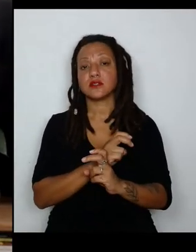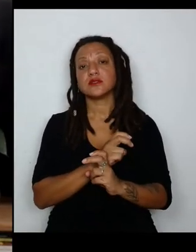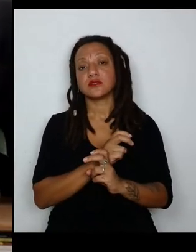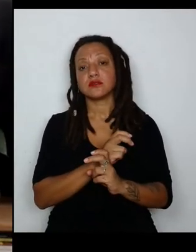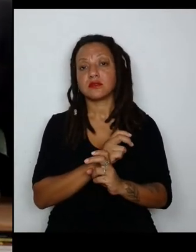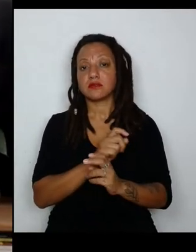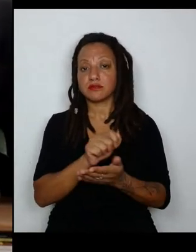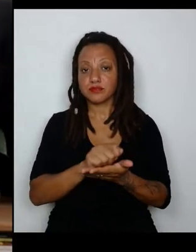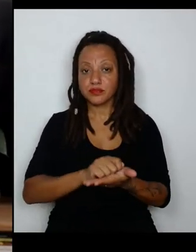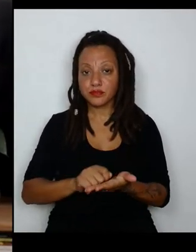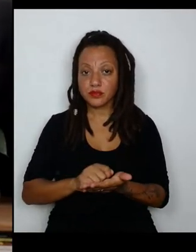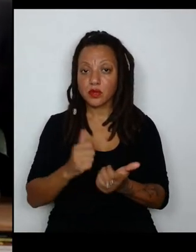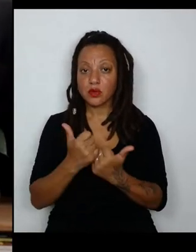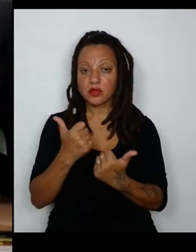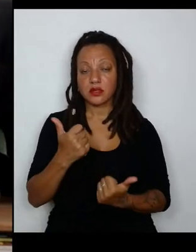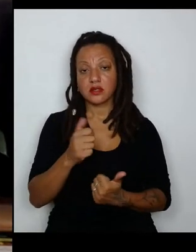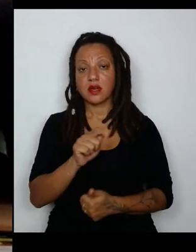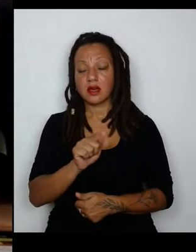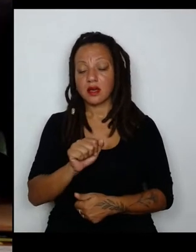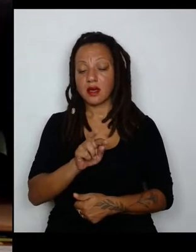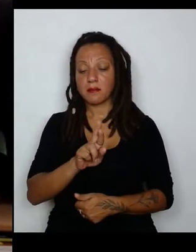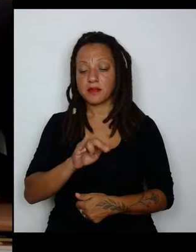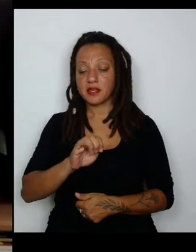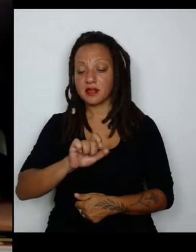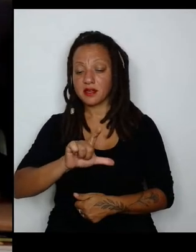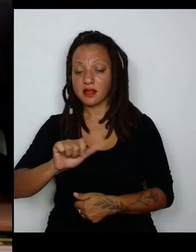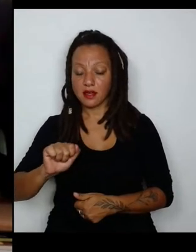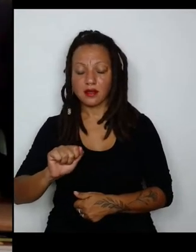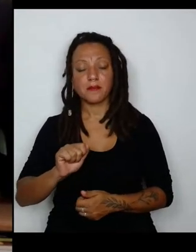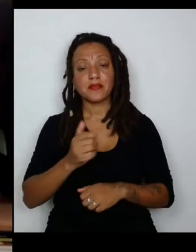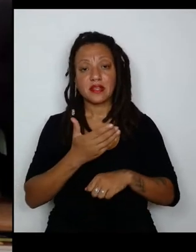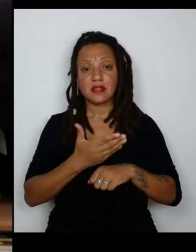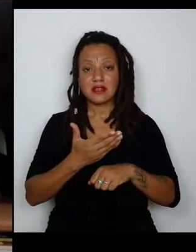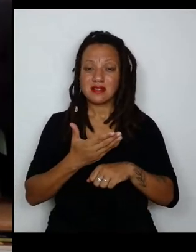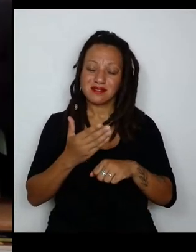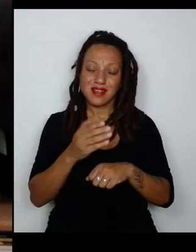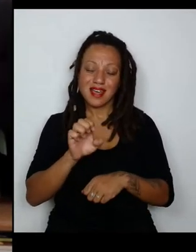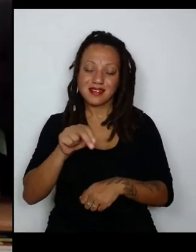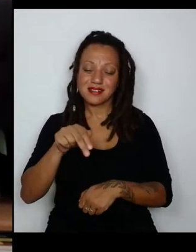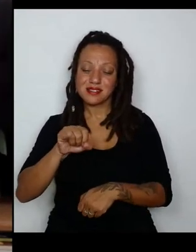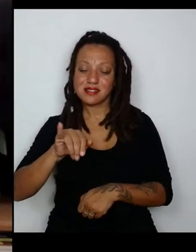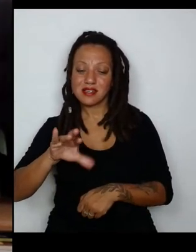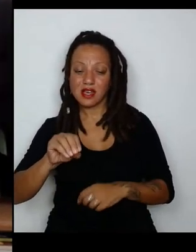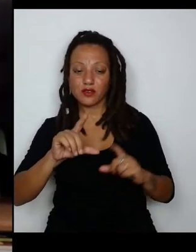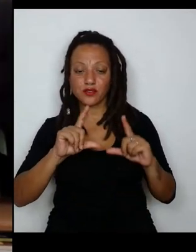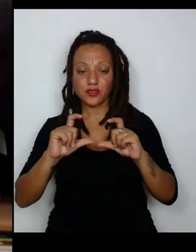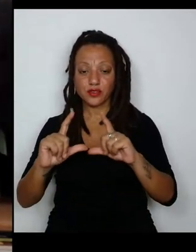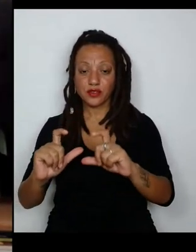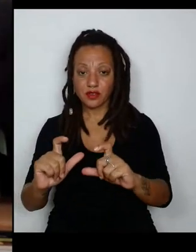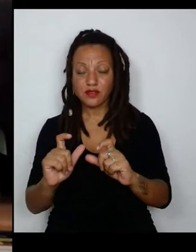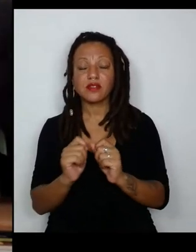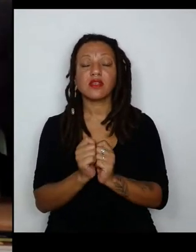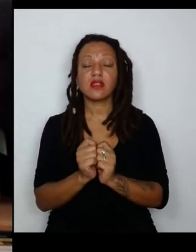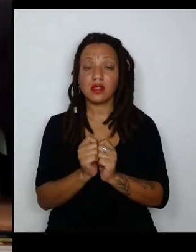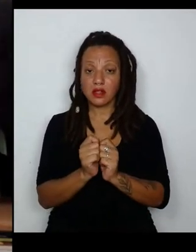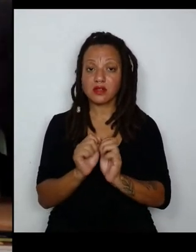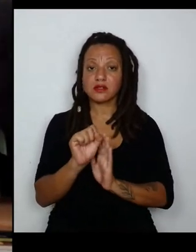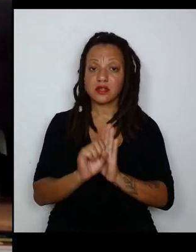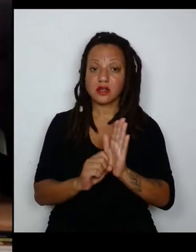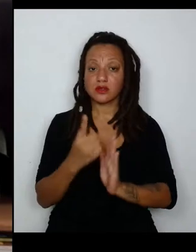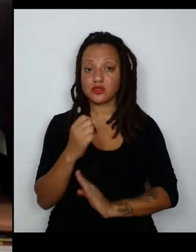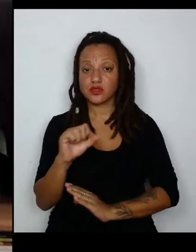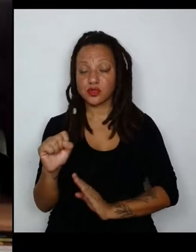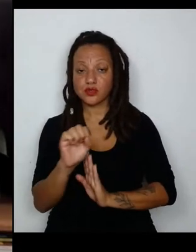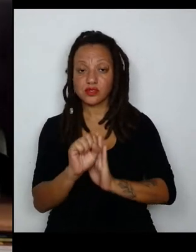bridget jurgensen co-authored with gabrielle shore and her ass is on photography 18th and 19th century